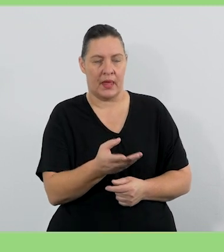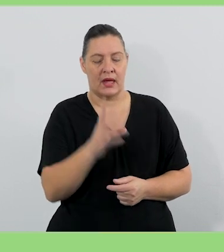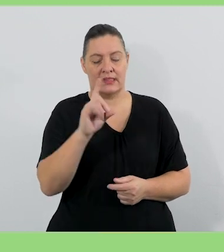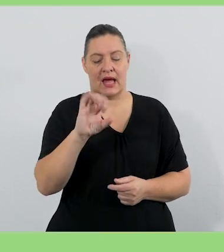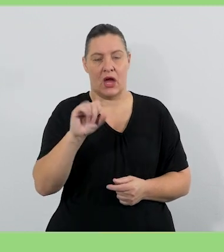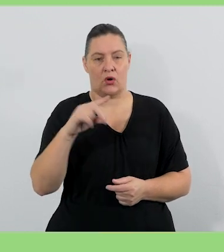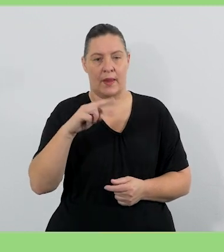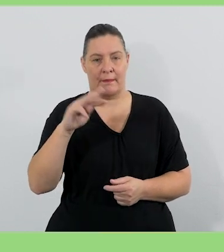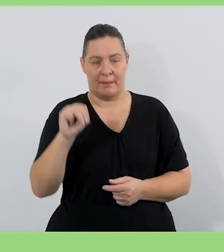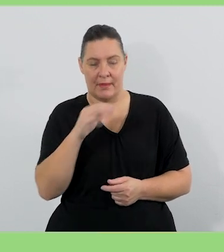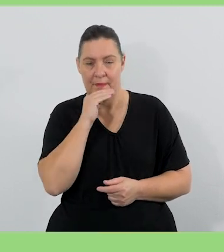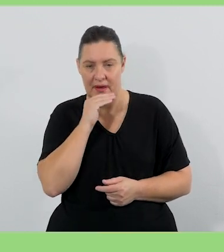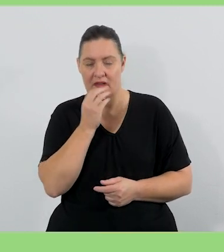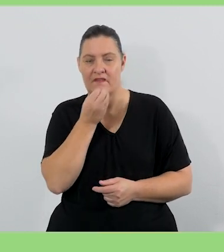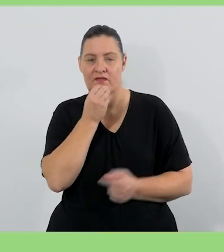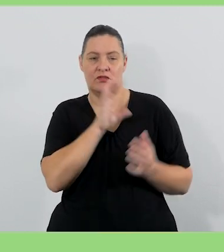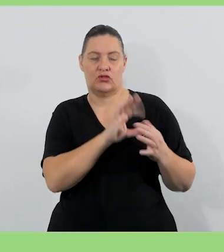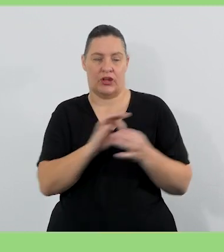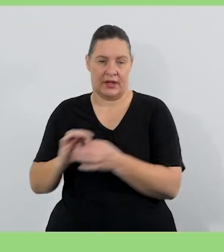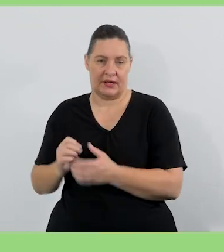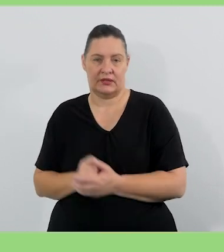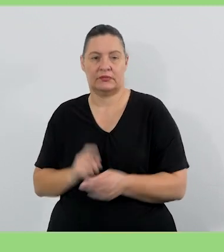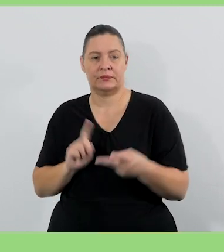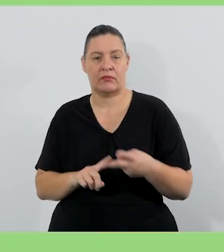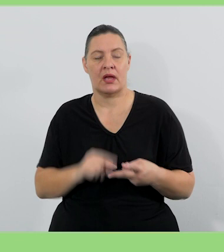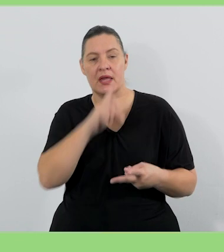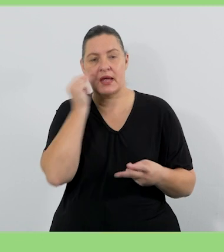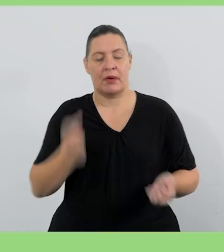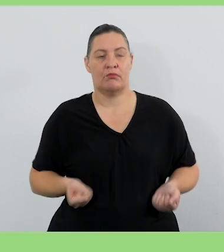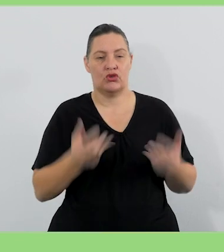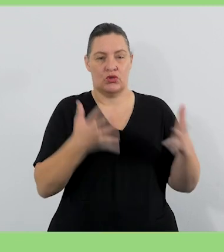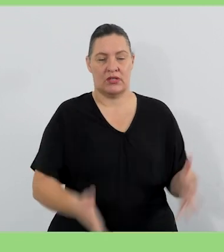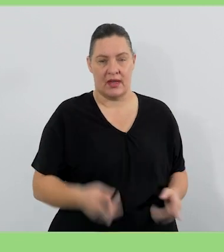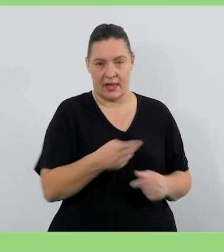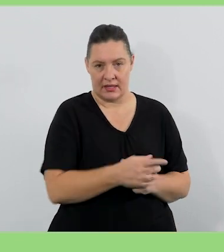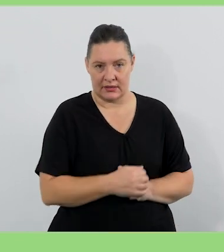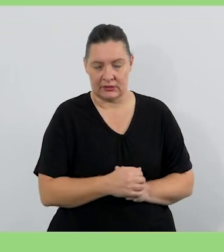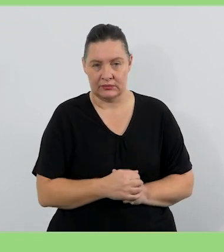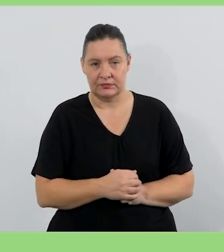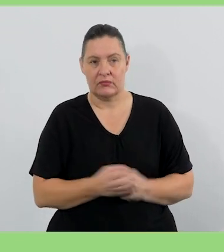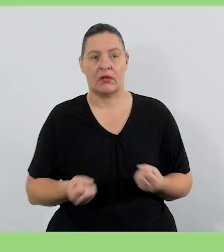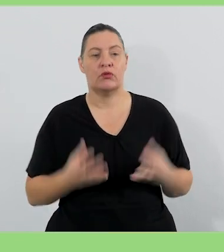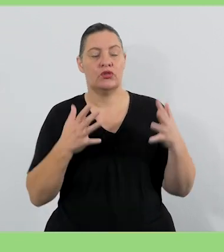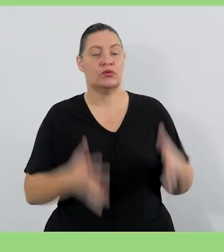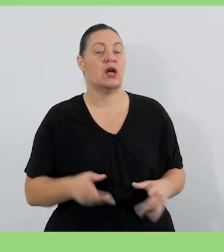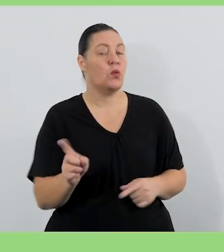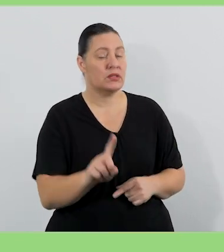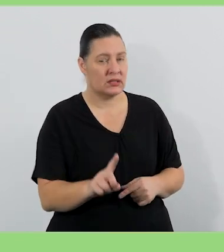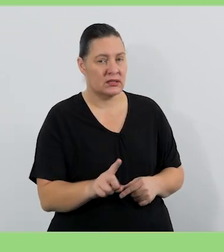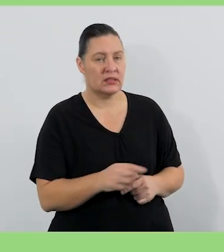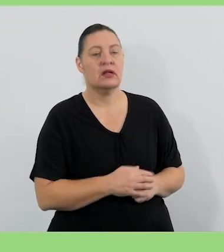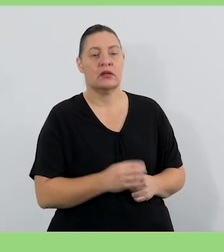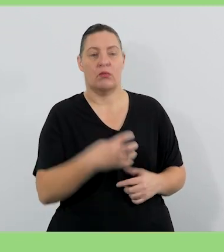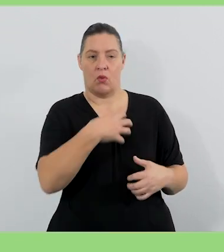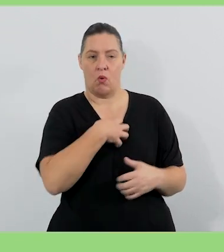this diagram. Number 2 says, name the producer in this diagram. Right, so our producers